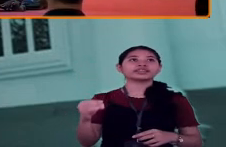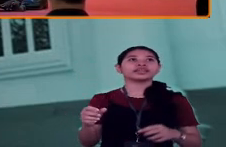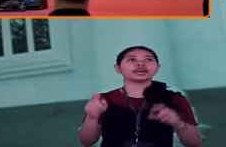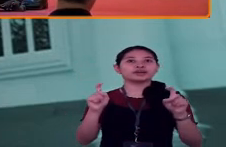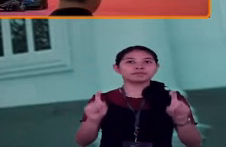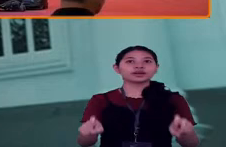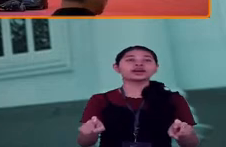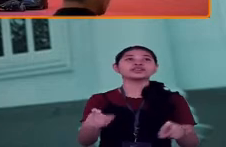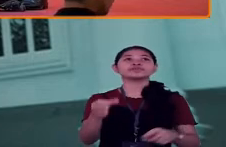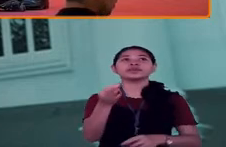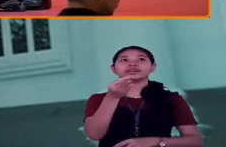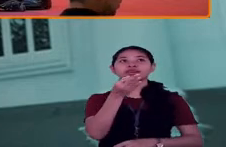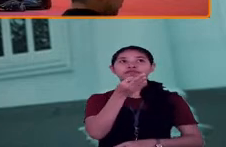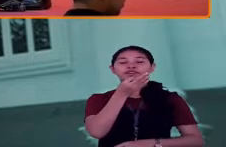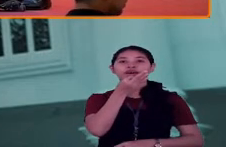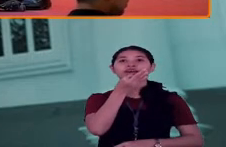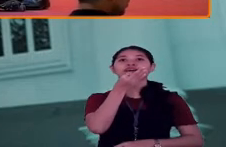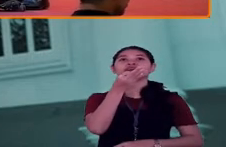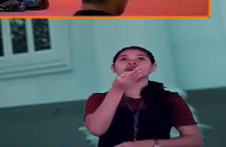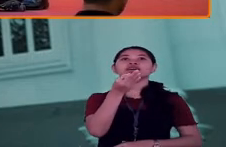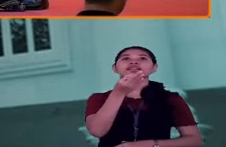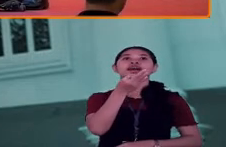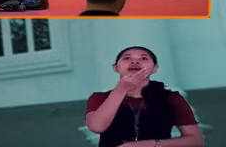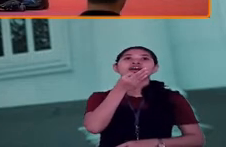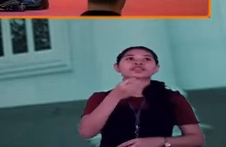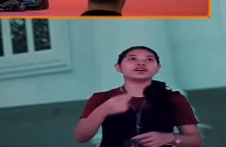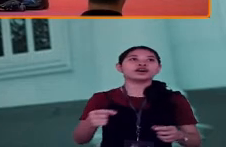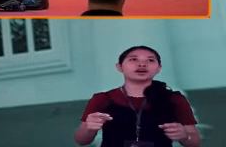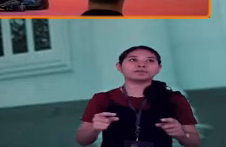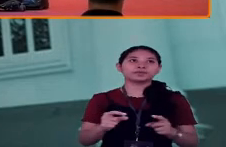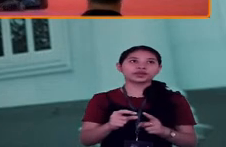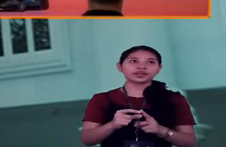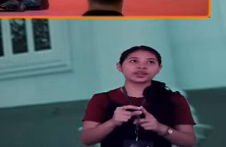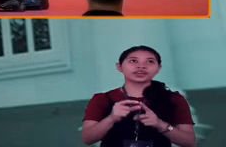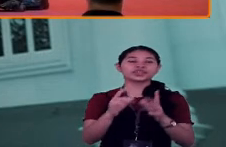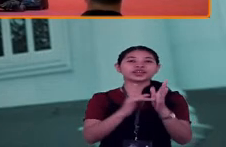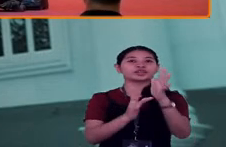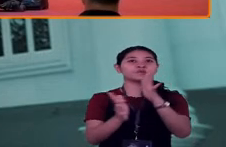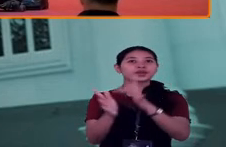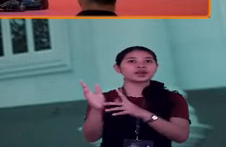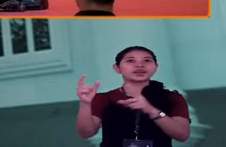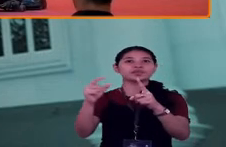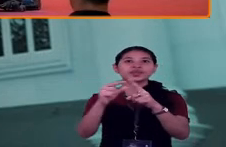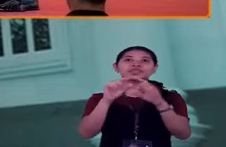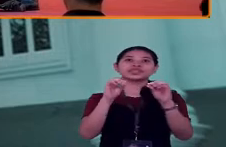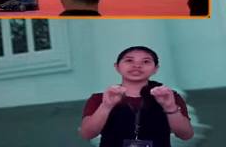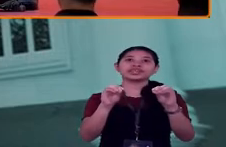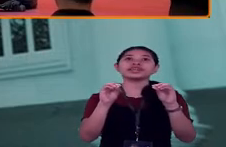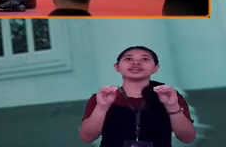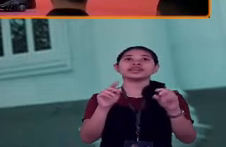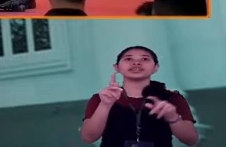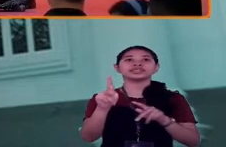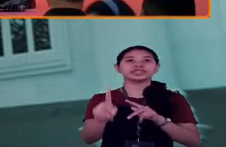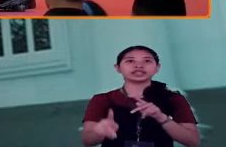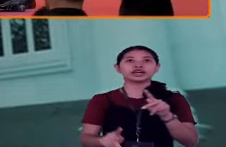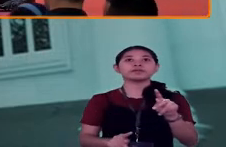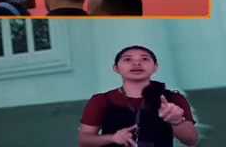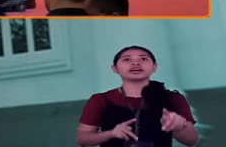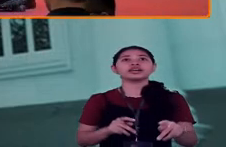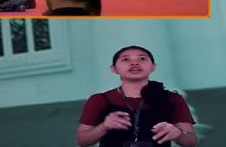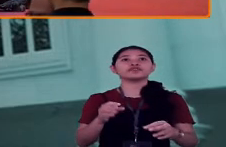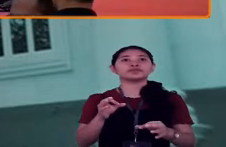and yet they must be fed. The printed word will